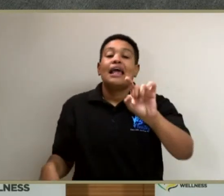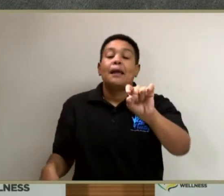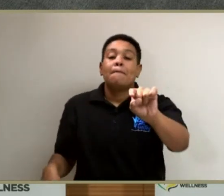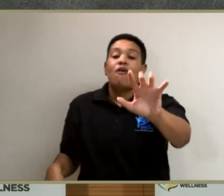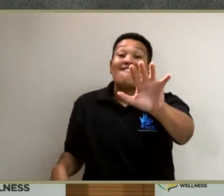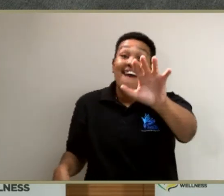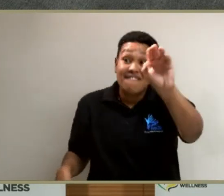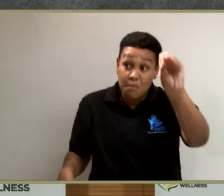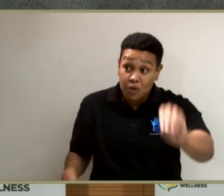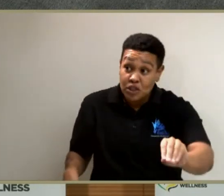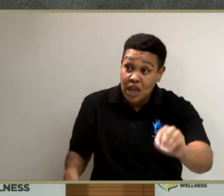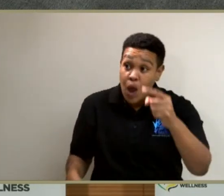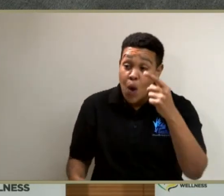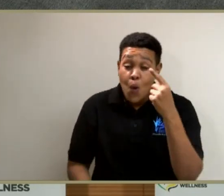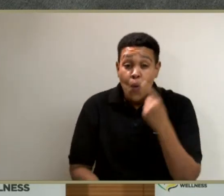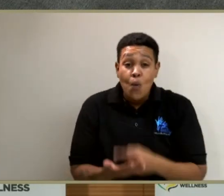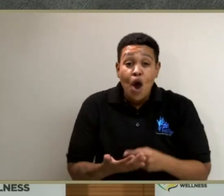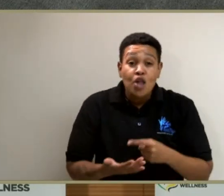98.5%,